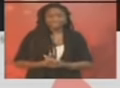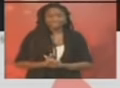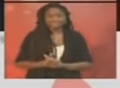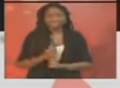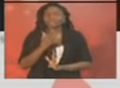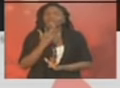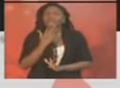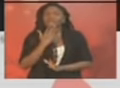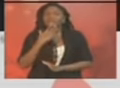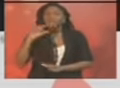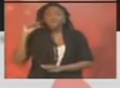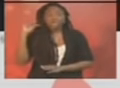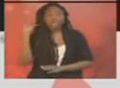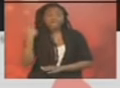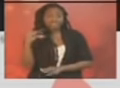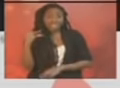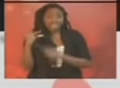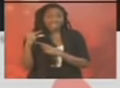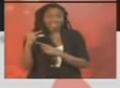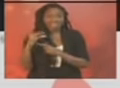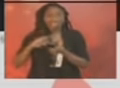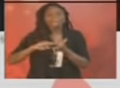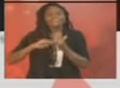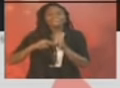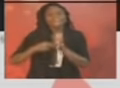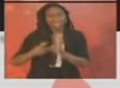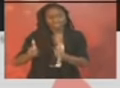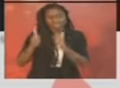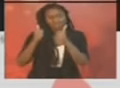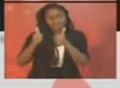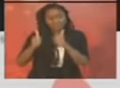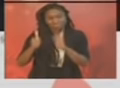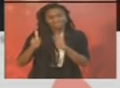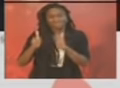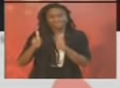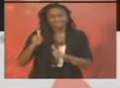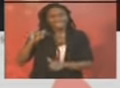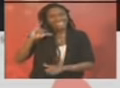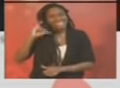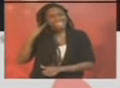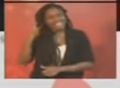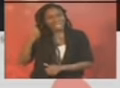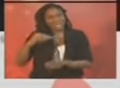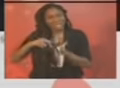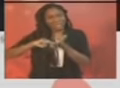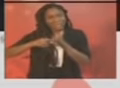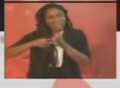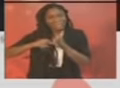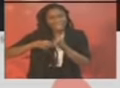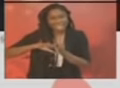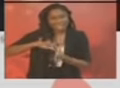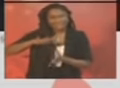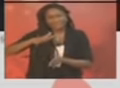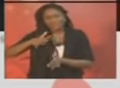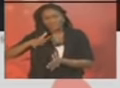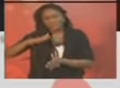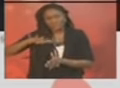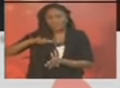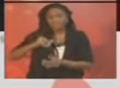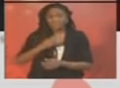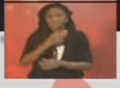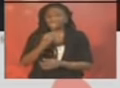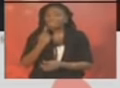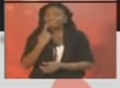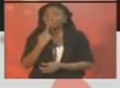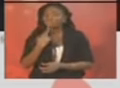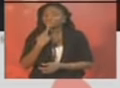portion says that you're in a control level, the yellow meaning that you're in endemic levels, and the pink portion at the top says that